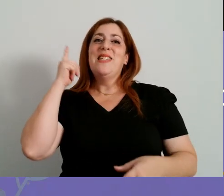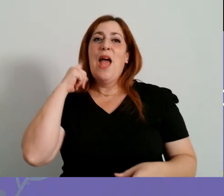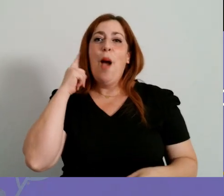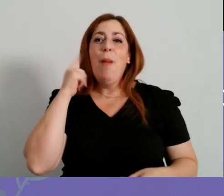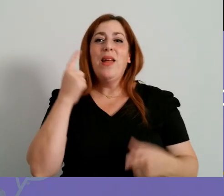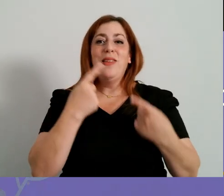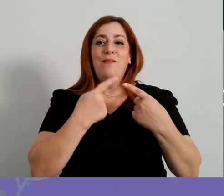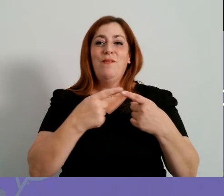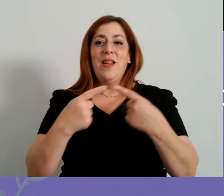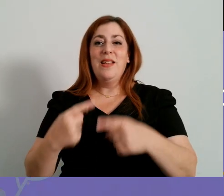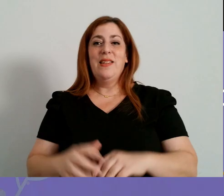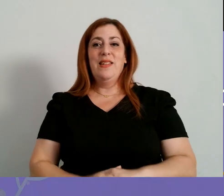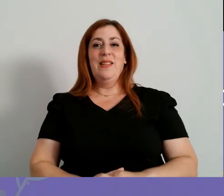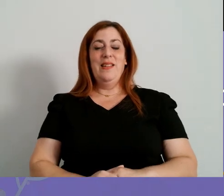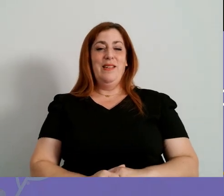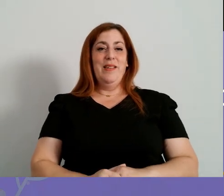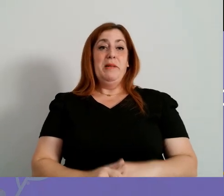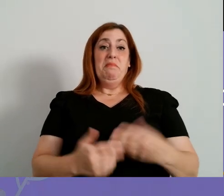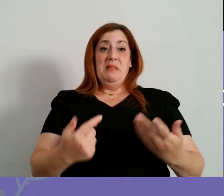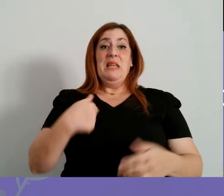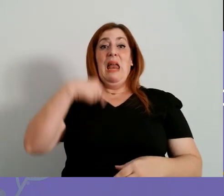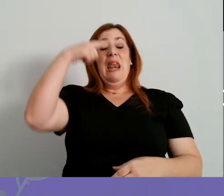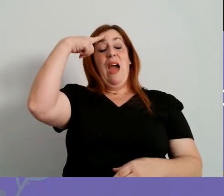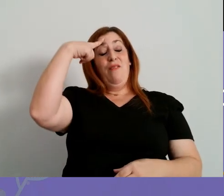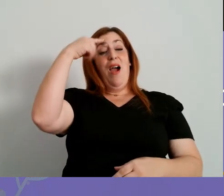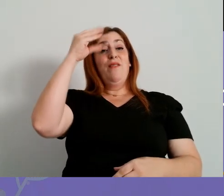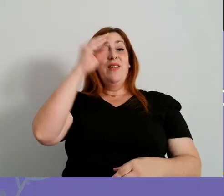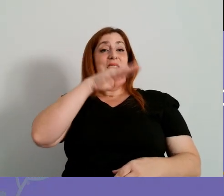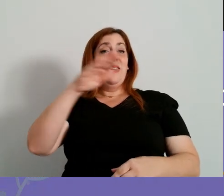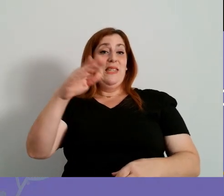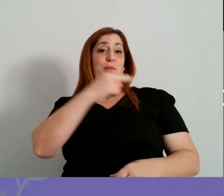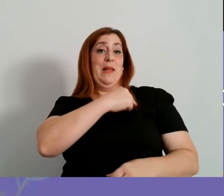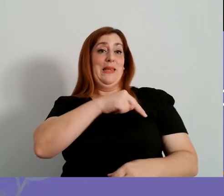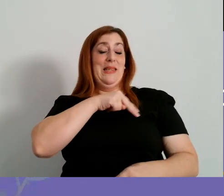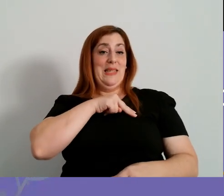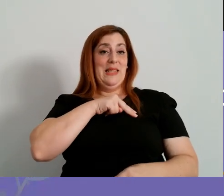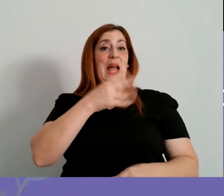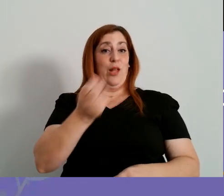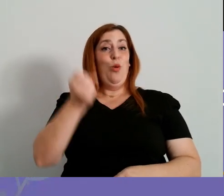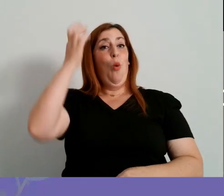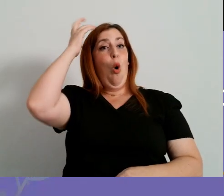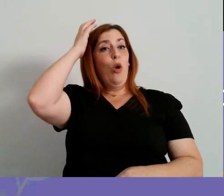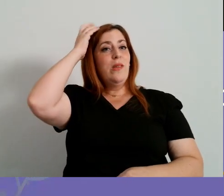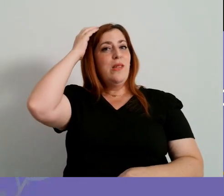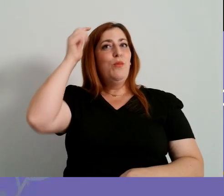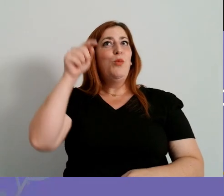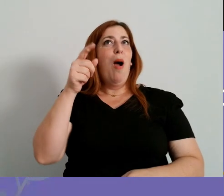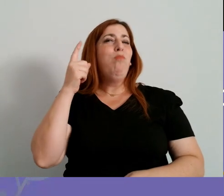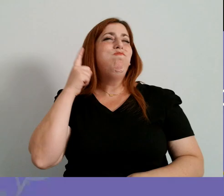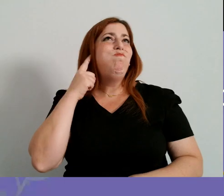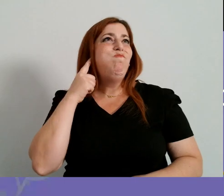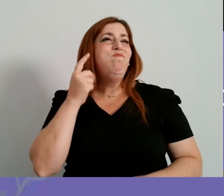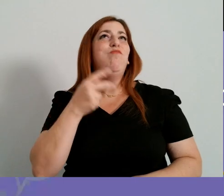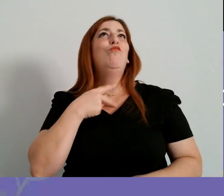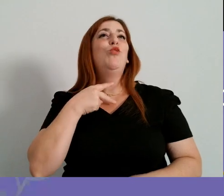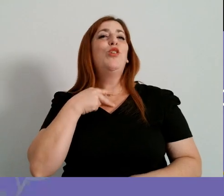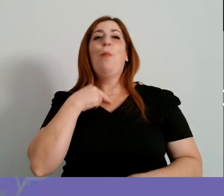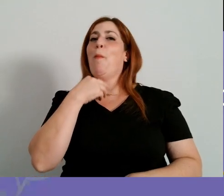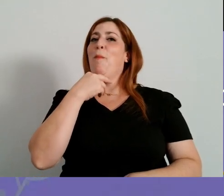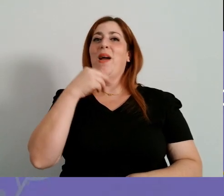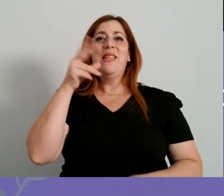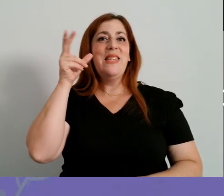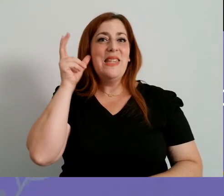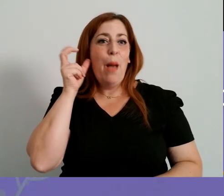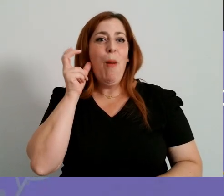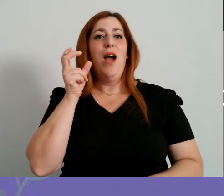where Maltese autistic people don't typically sound Maltese. It can mean that someone cannot